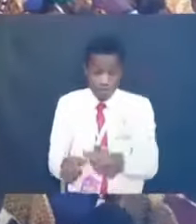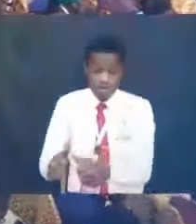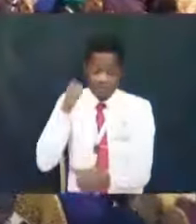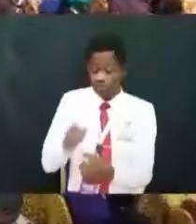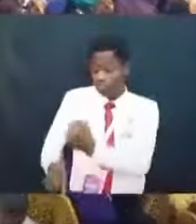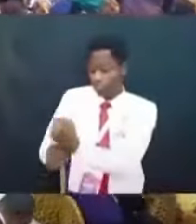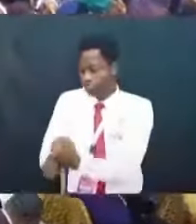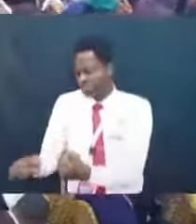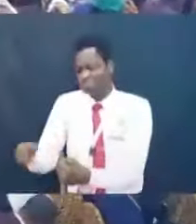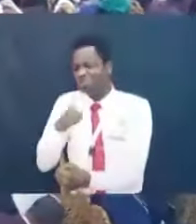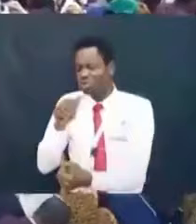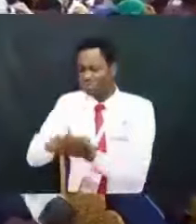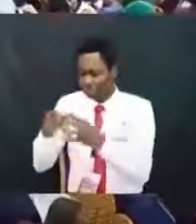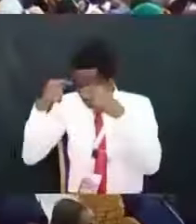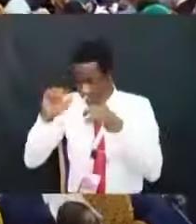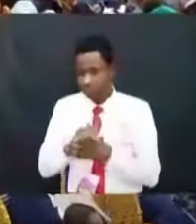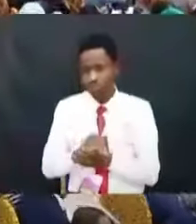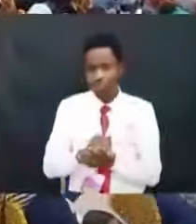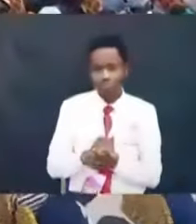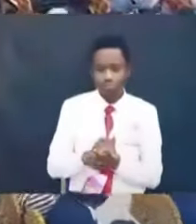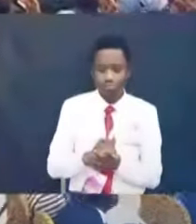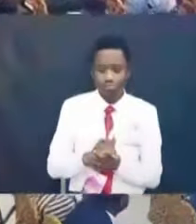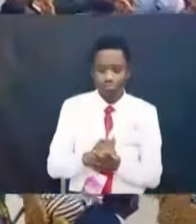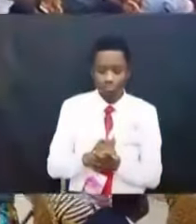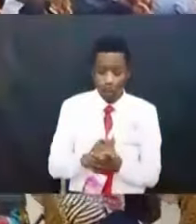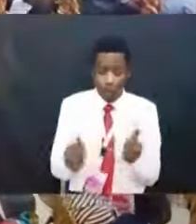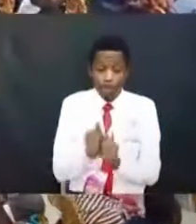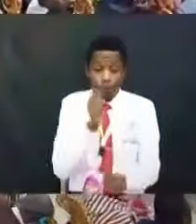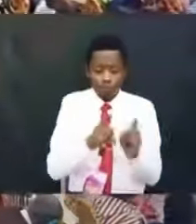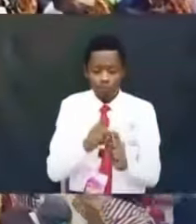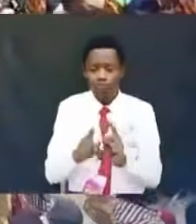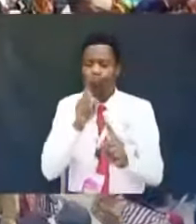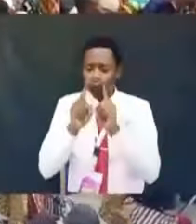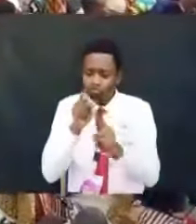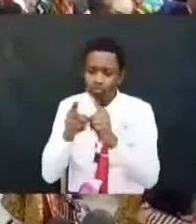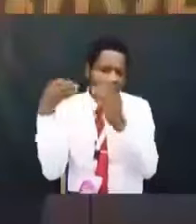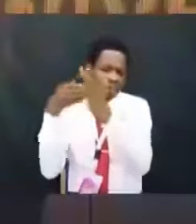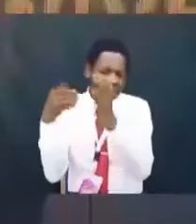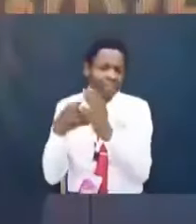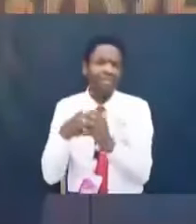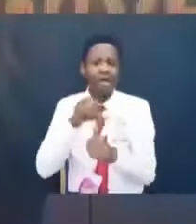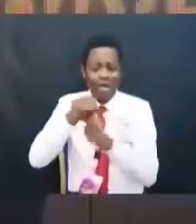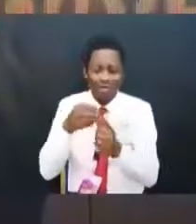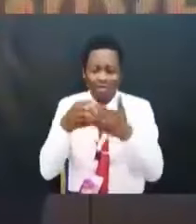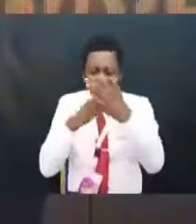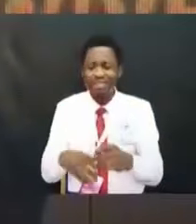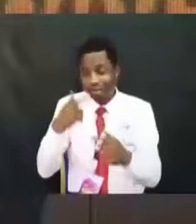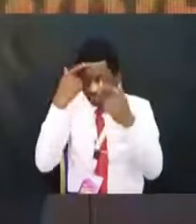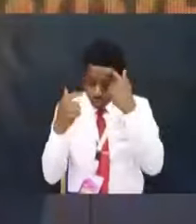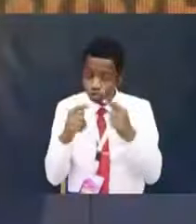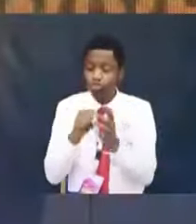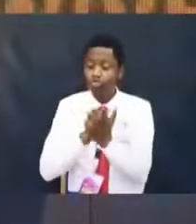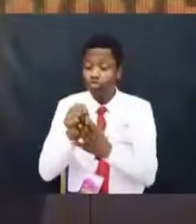leaders because the leader is the face of the institution. But behind any good leader is